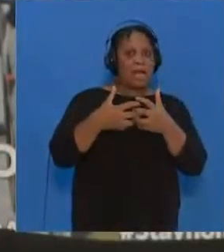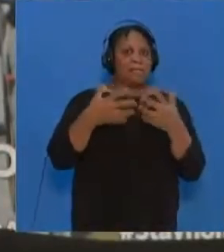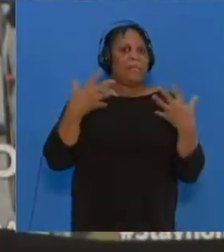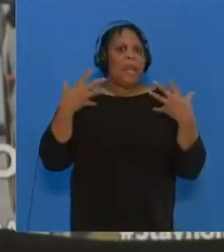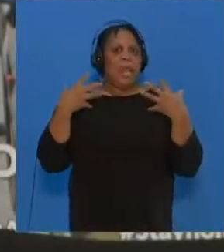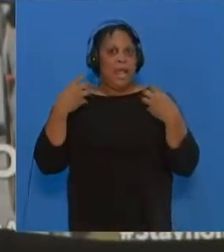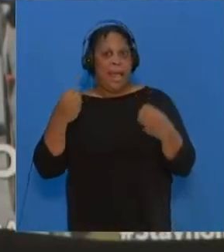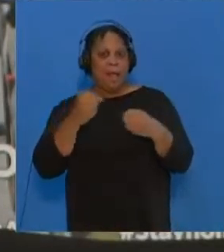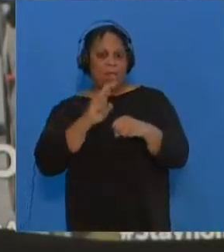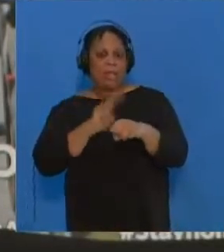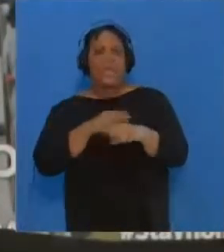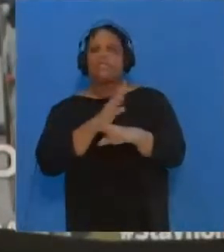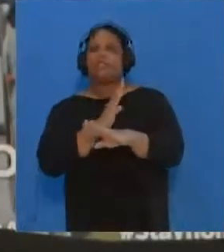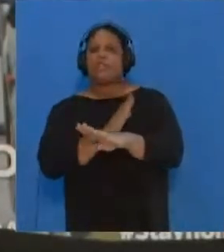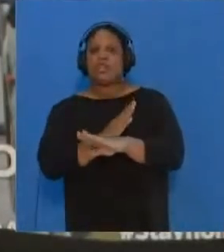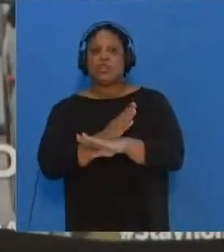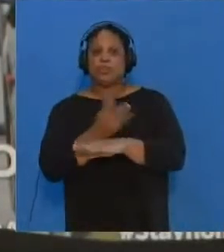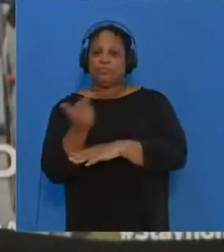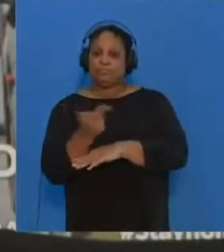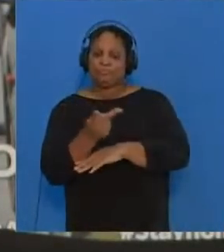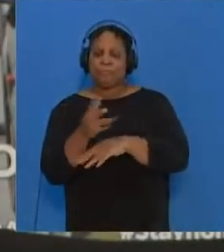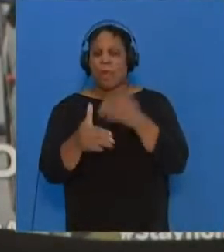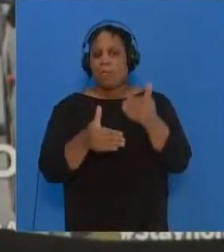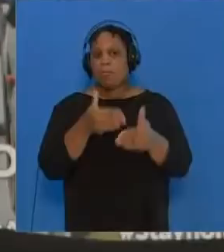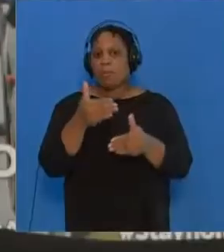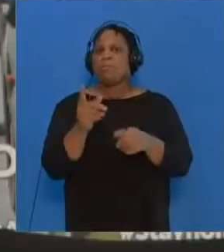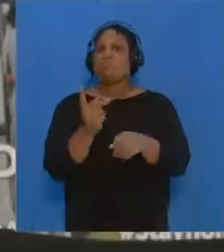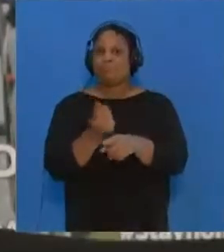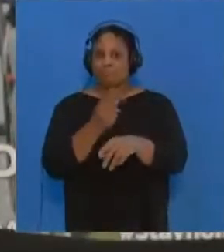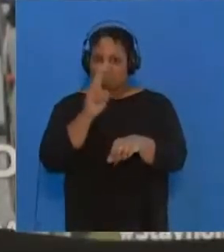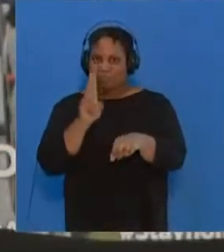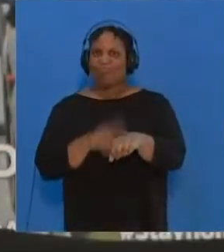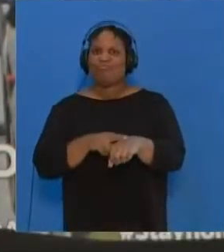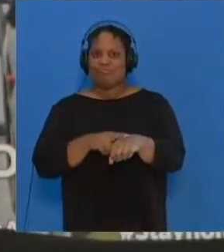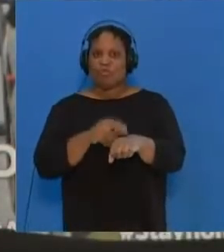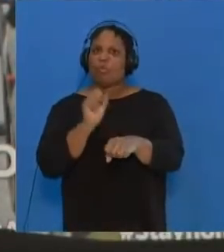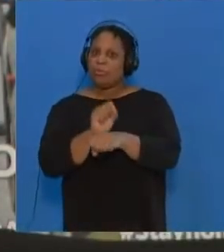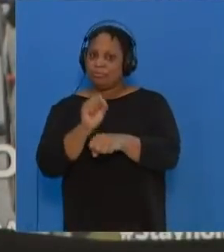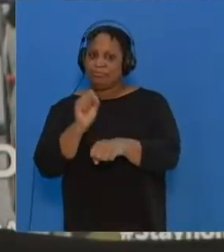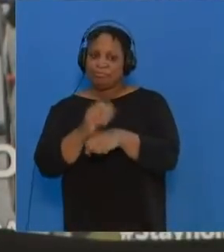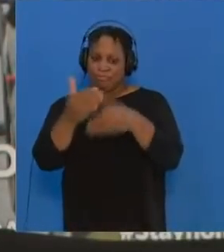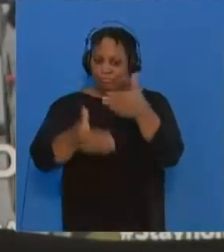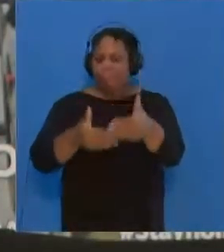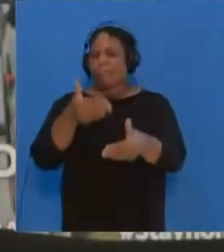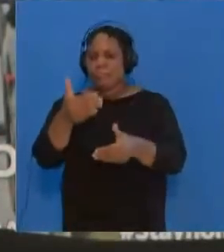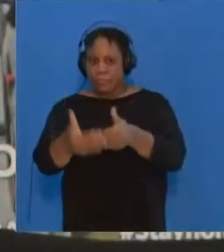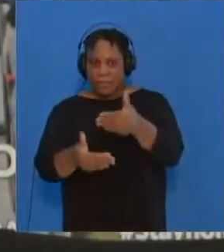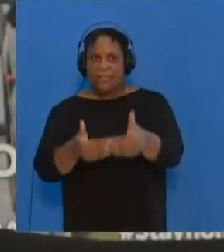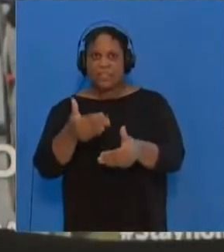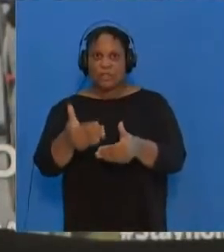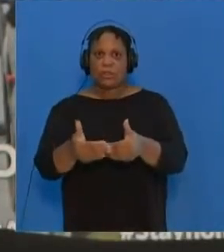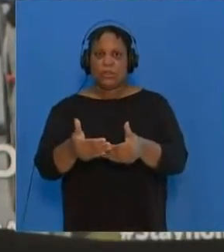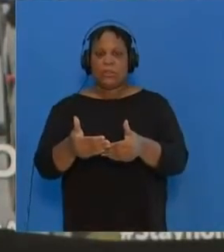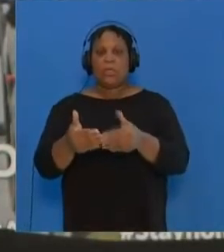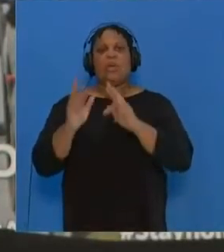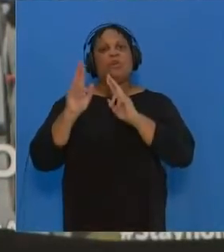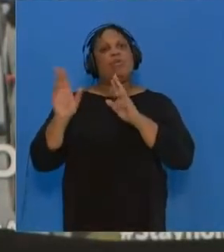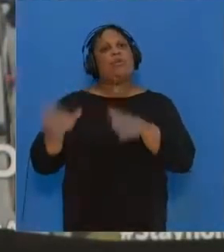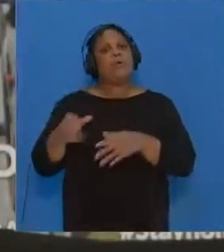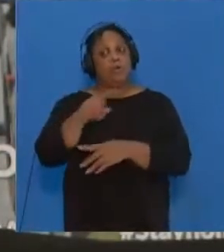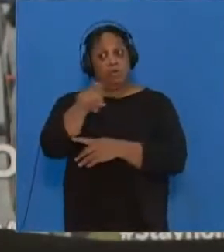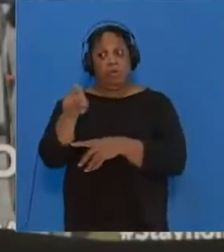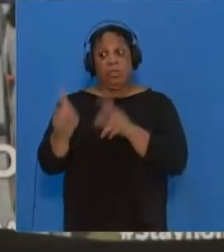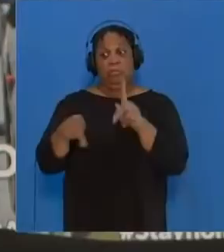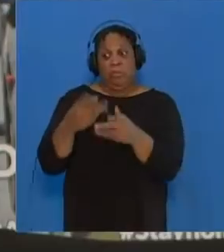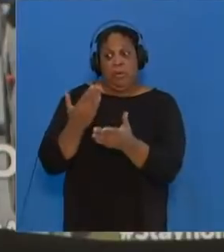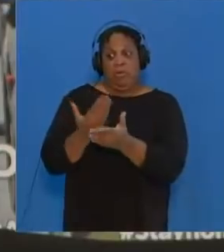and the Ministry of National Security go through this as a regular standard operating procedures. And who are those persons who have been arriving